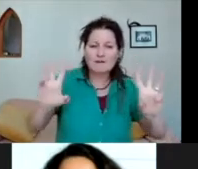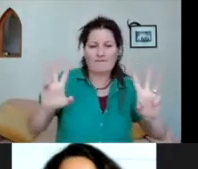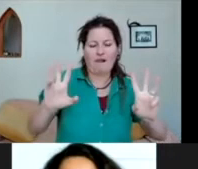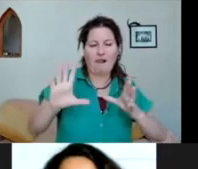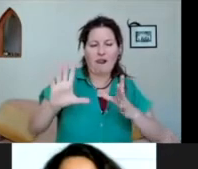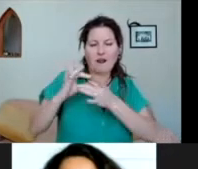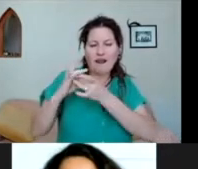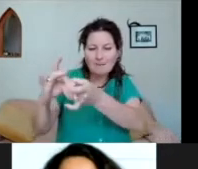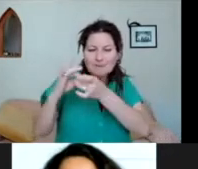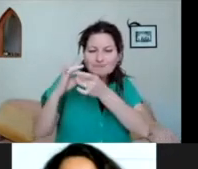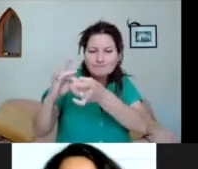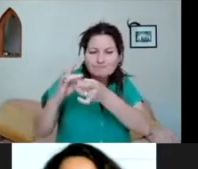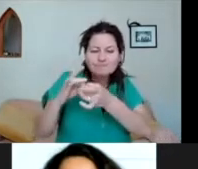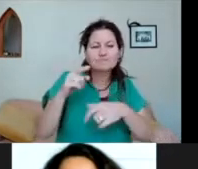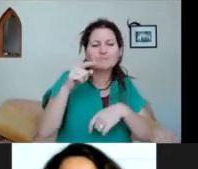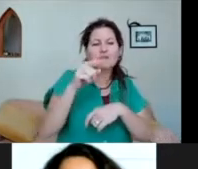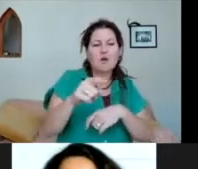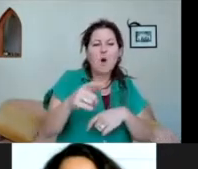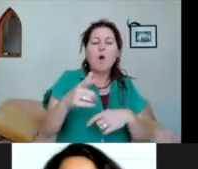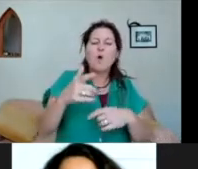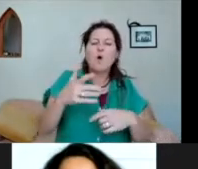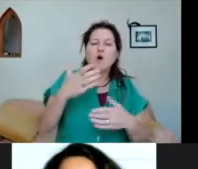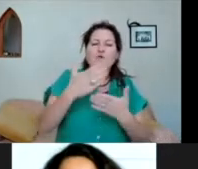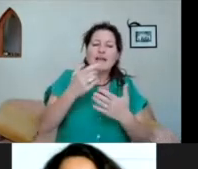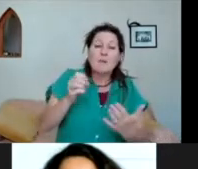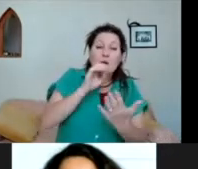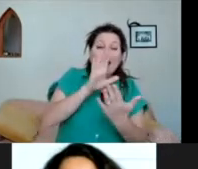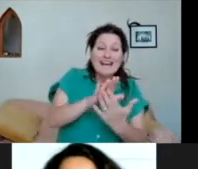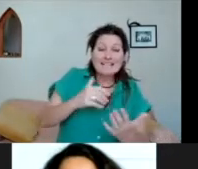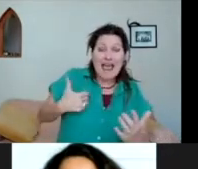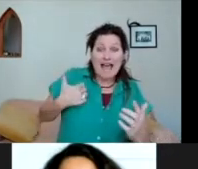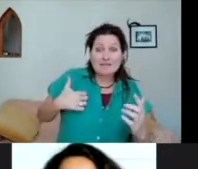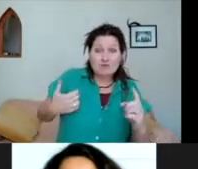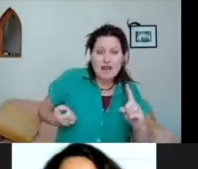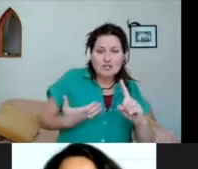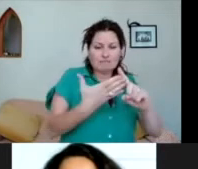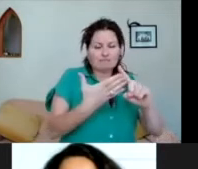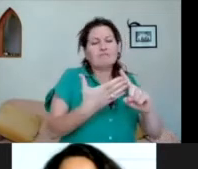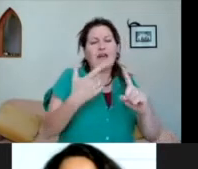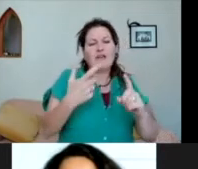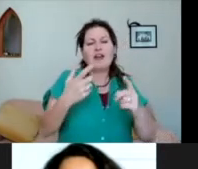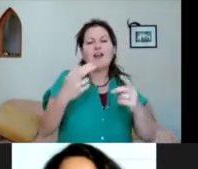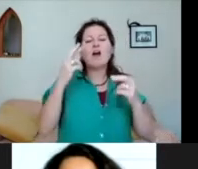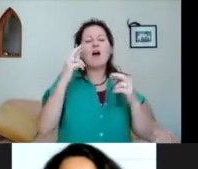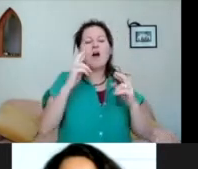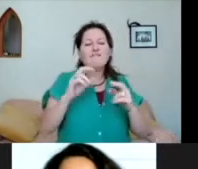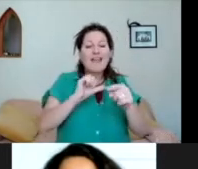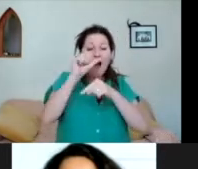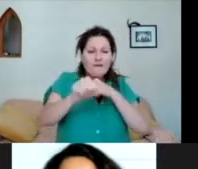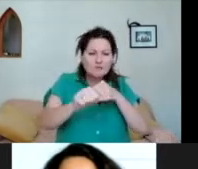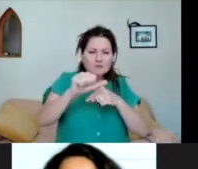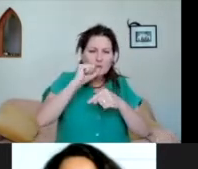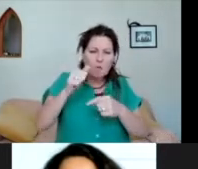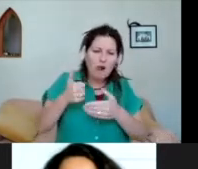of give a conduit to those conversations afterwards. Lovely. All right. Thank you. Thank you very much. Thank you.